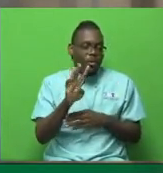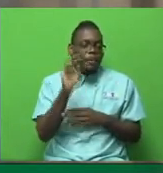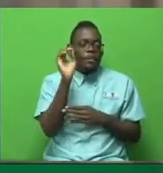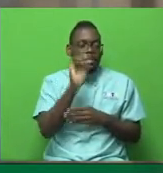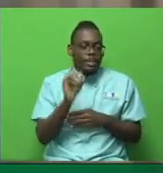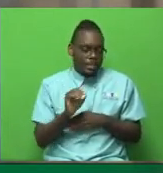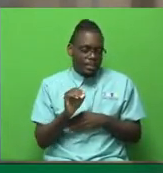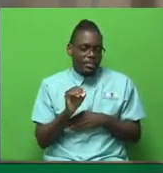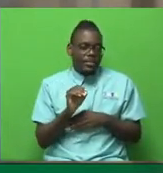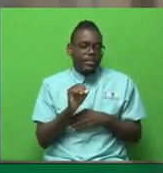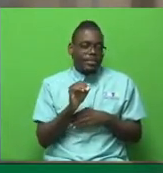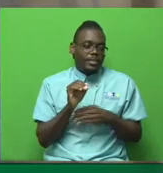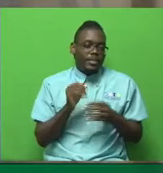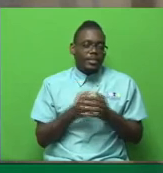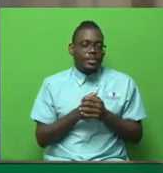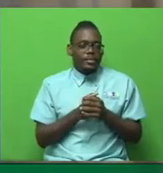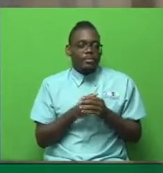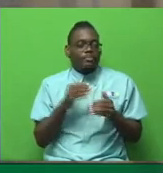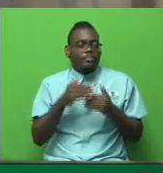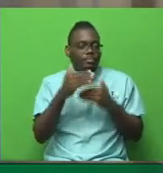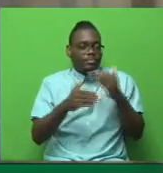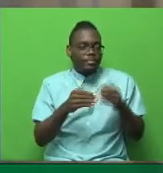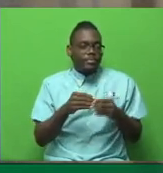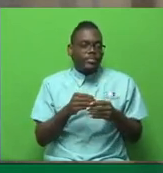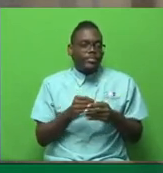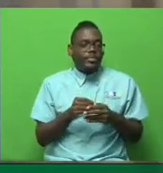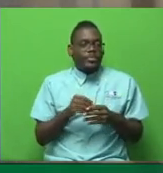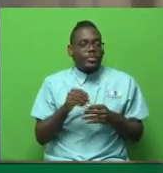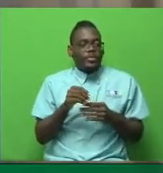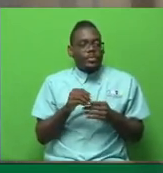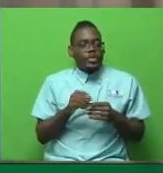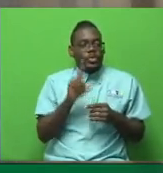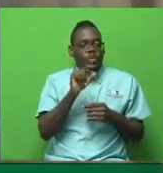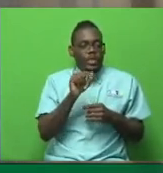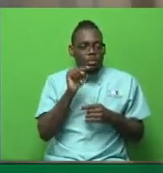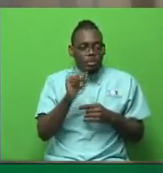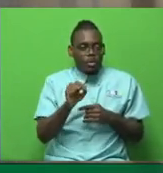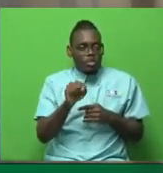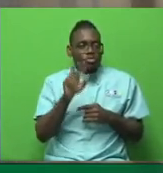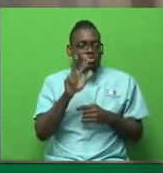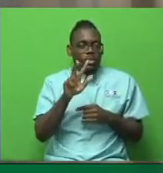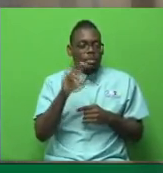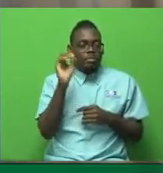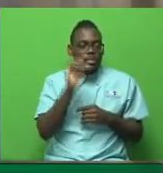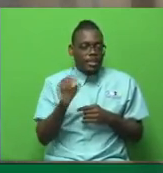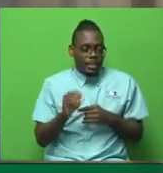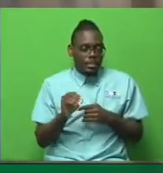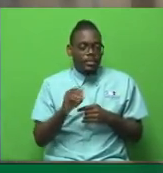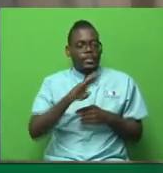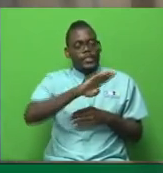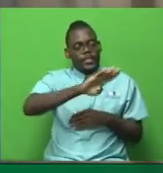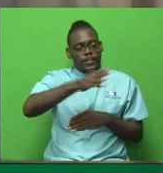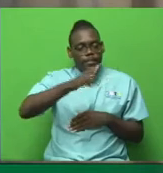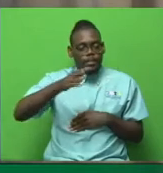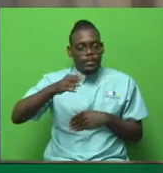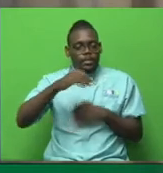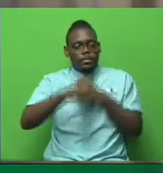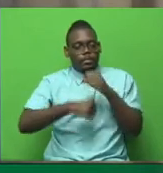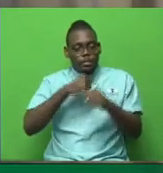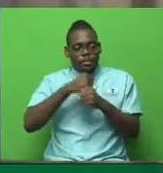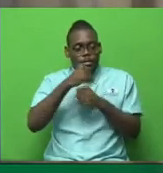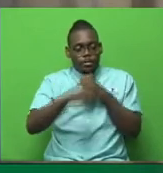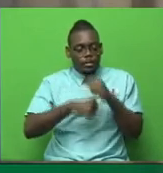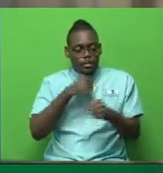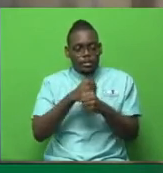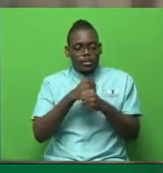and 0.3 percent respectively in during that time frame in each of those years Madam speaker so